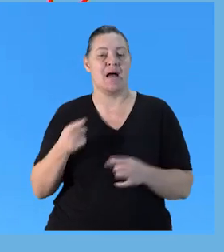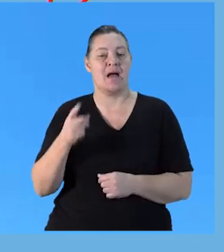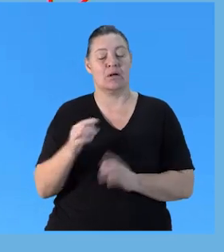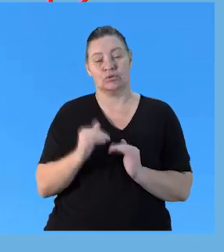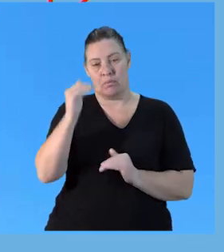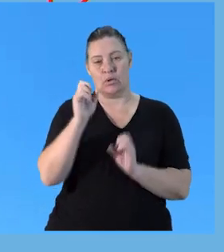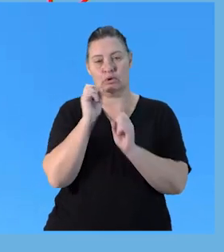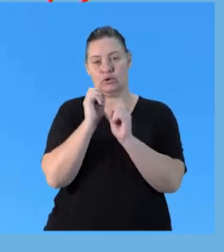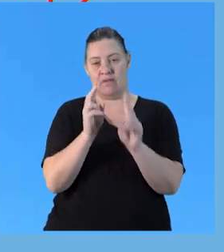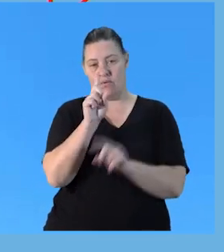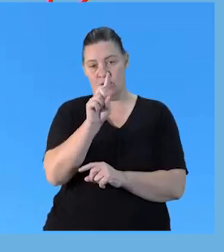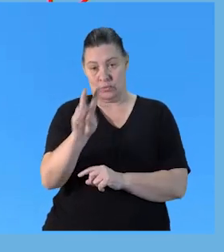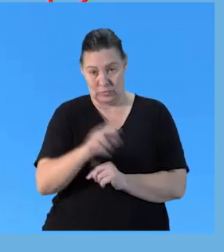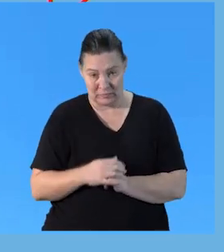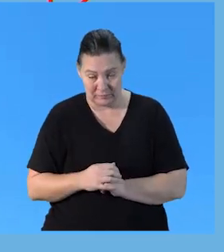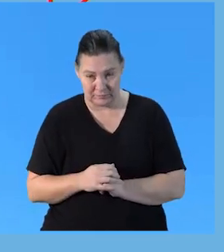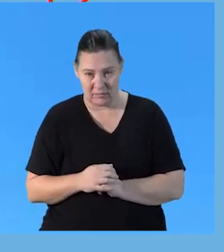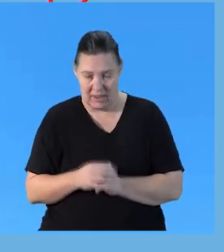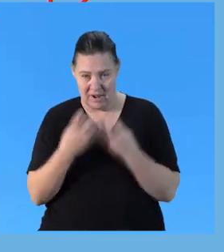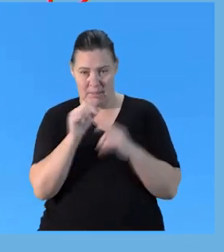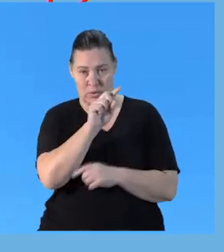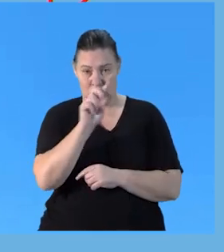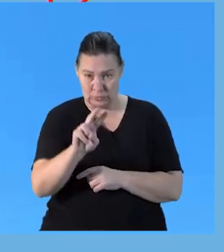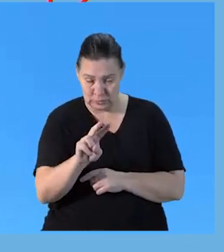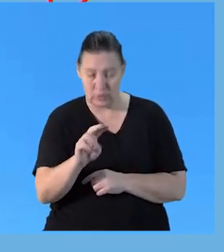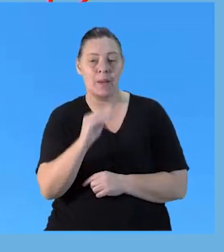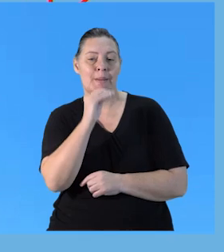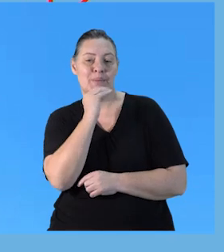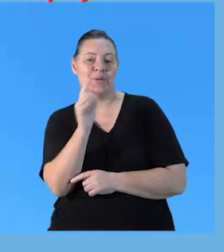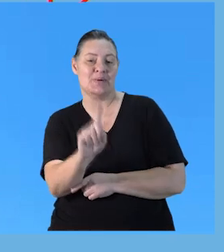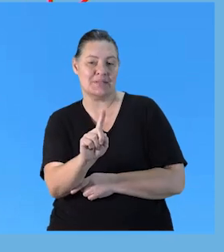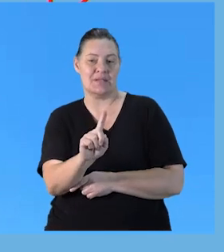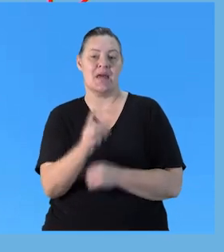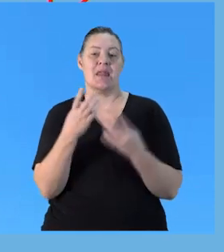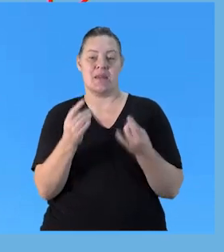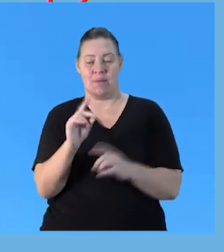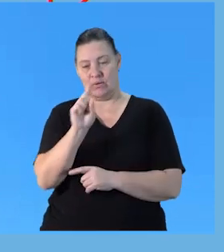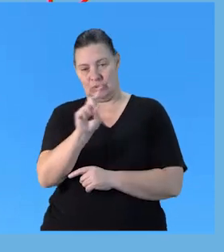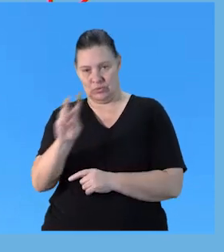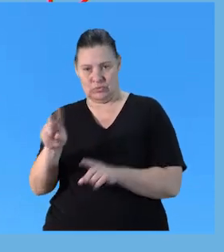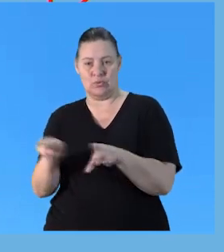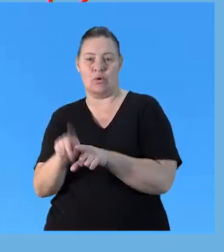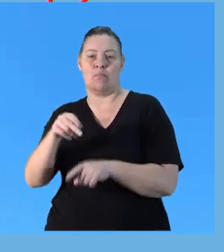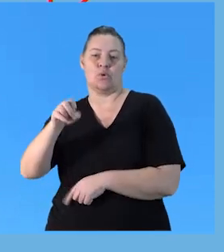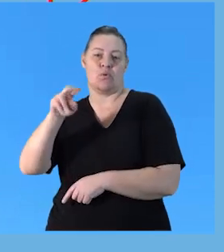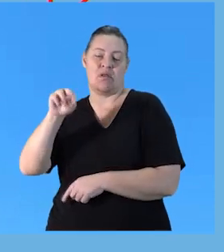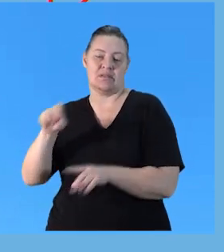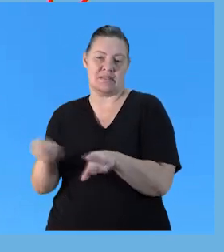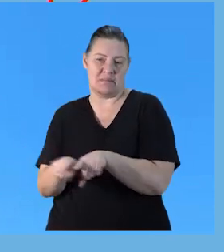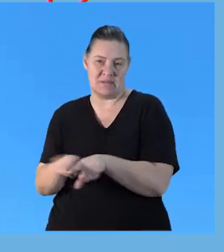Our switches are closed. And then we also now need to give the number or identify the number of